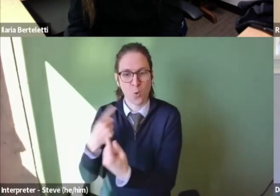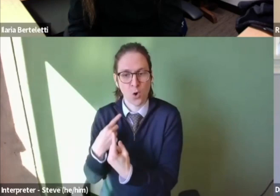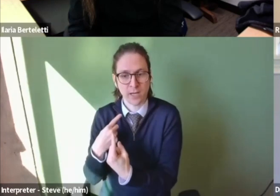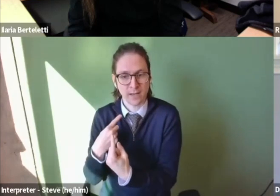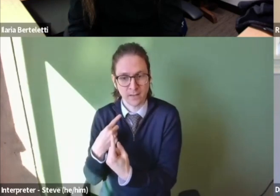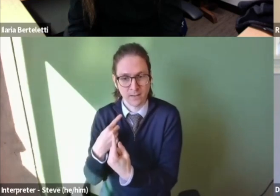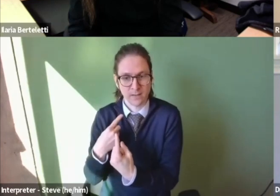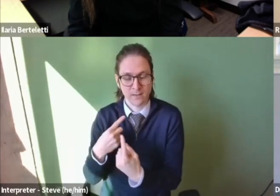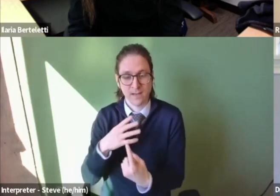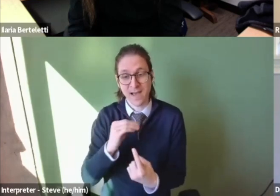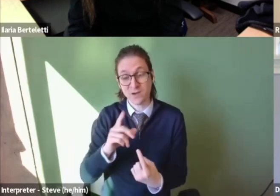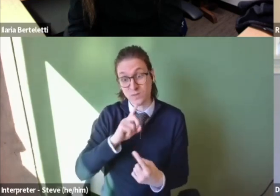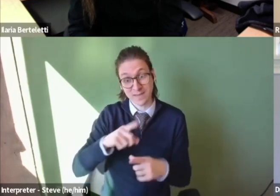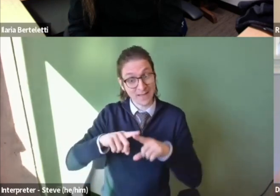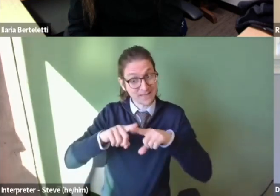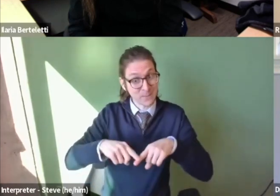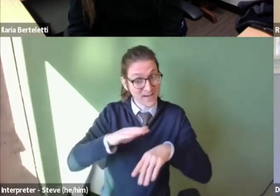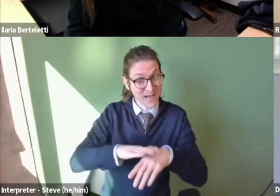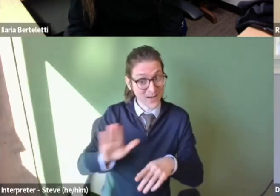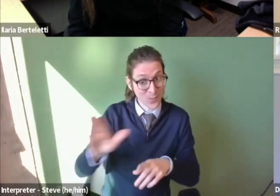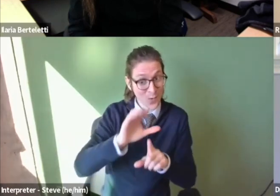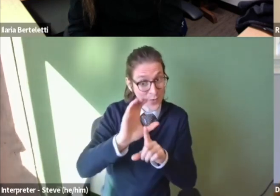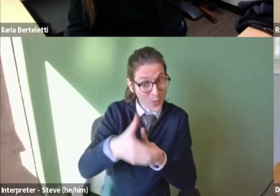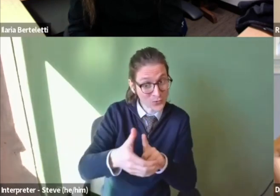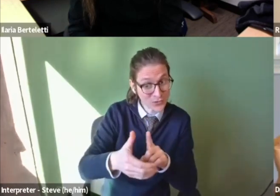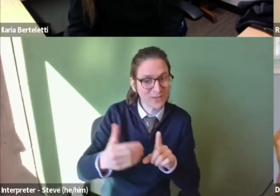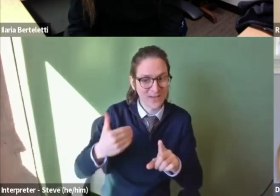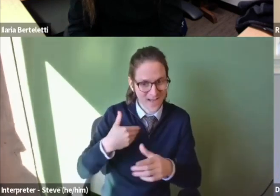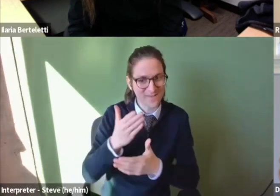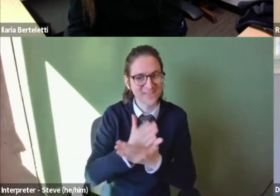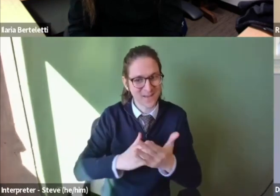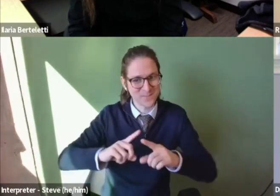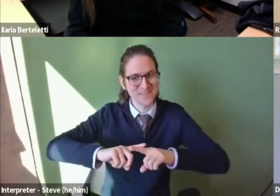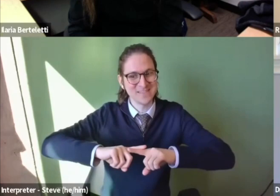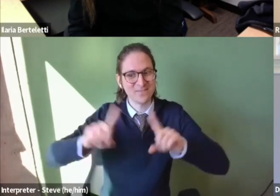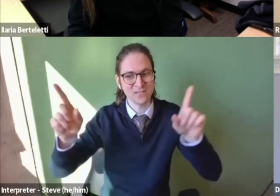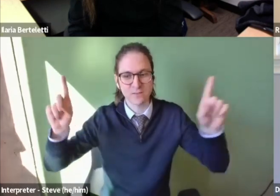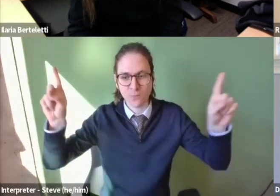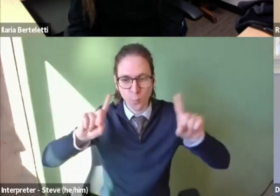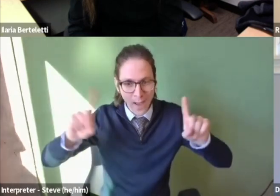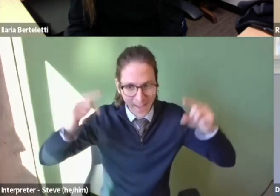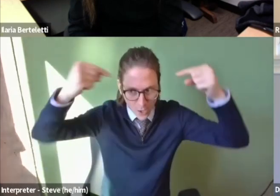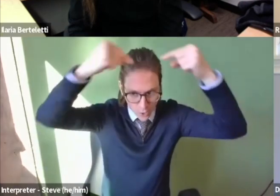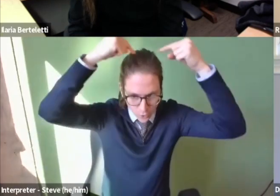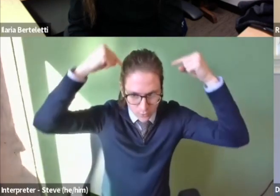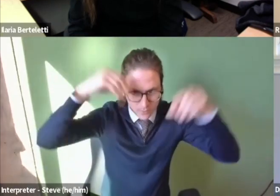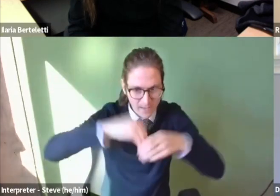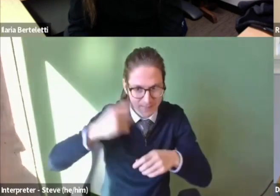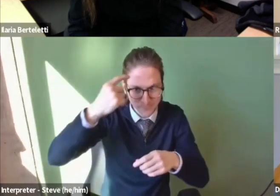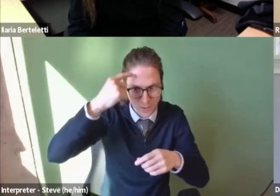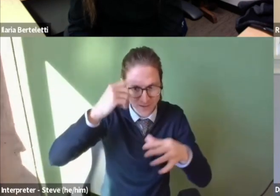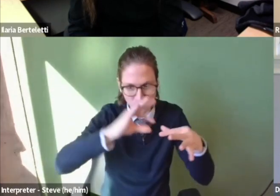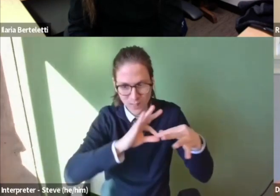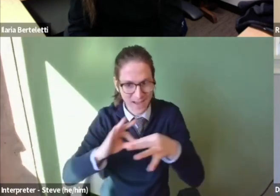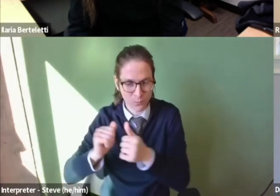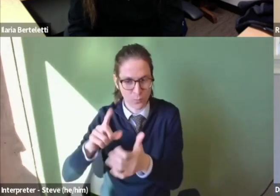depending on your cultural background, there are systematic differences in the places in the brain that are corresponding to what you say you're feeling. So it's like